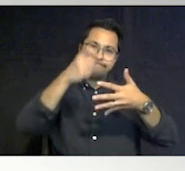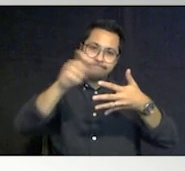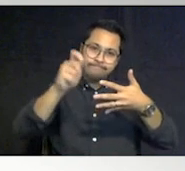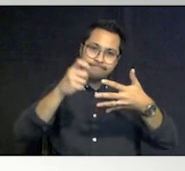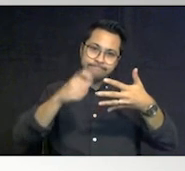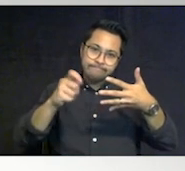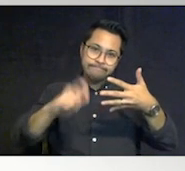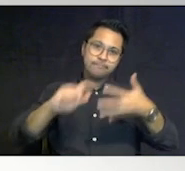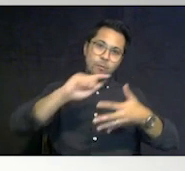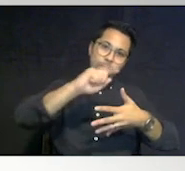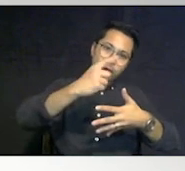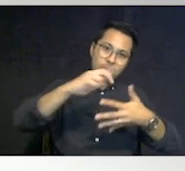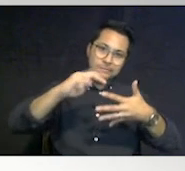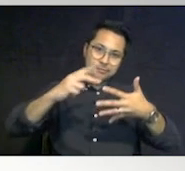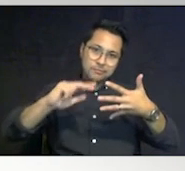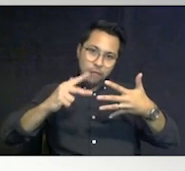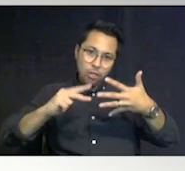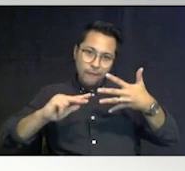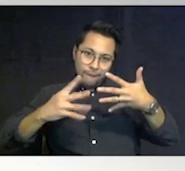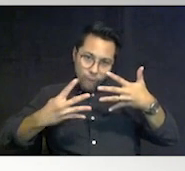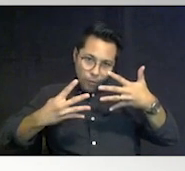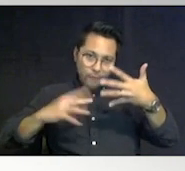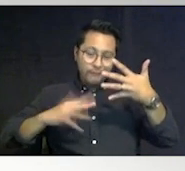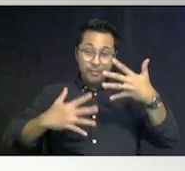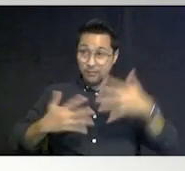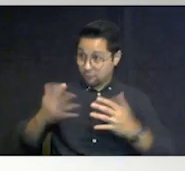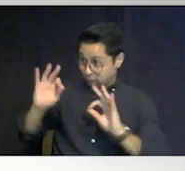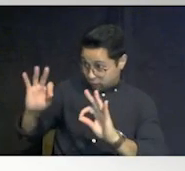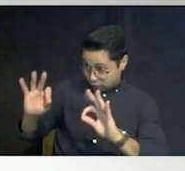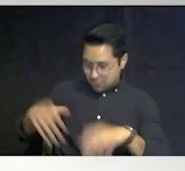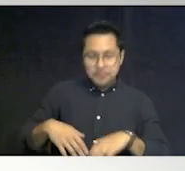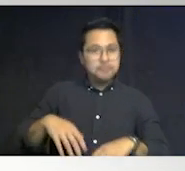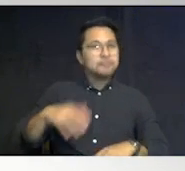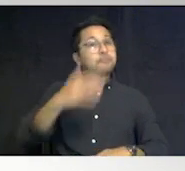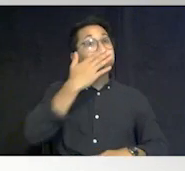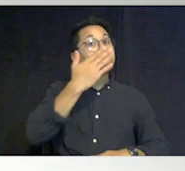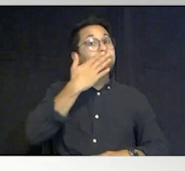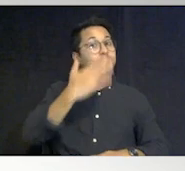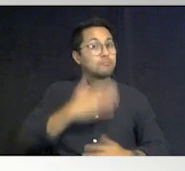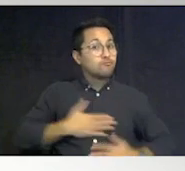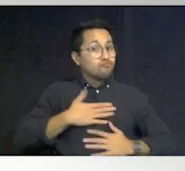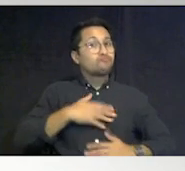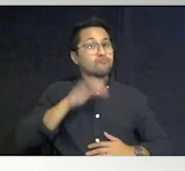So, are we good? Do you have a specific question, or are we good? Okay, thank you. Appreciate